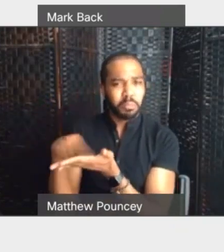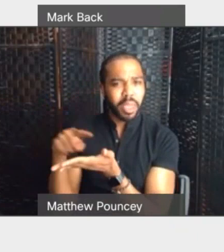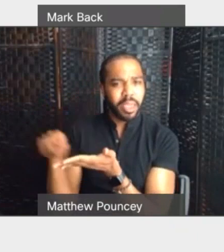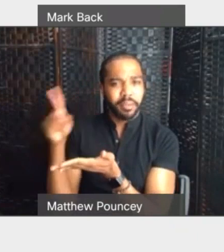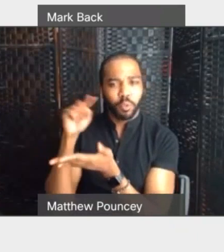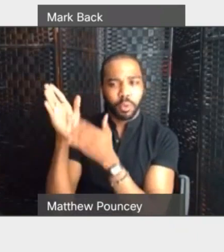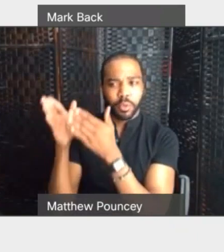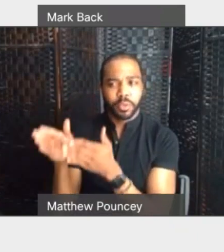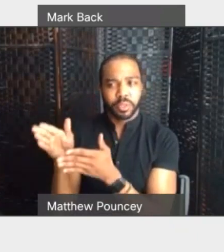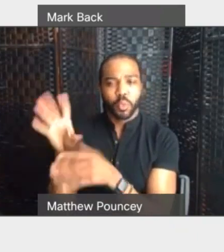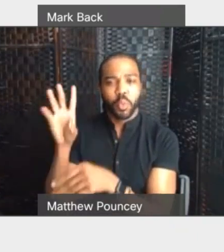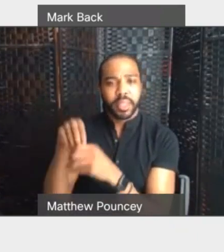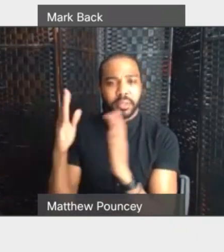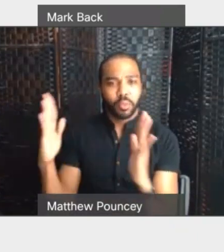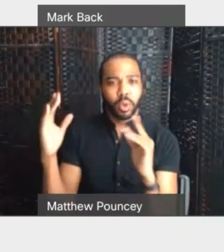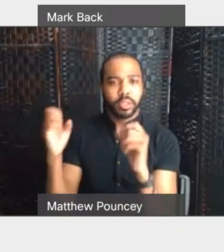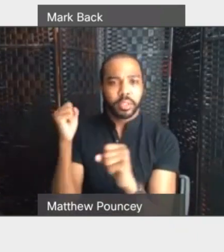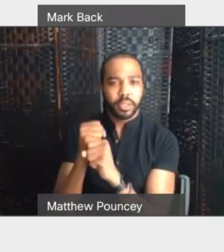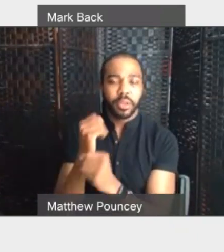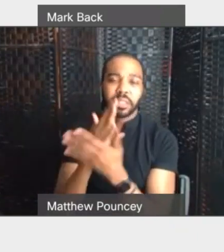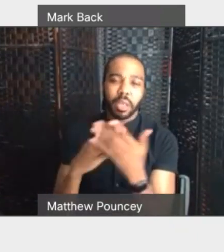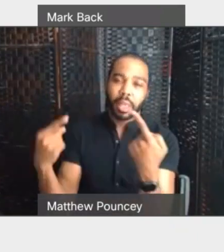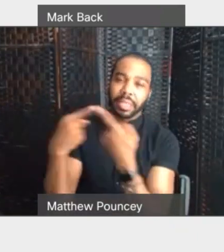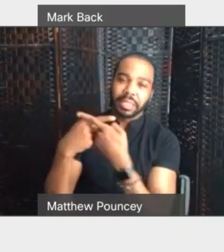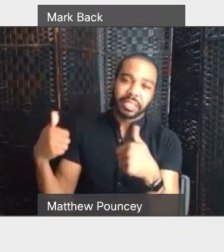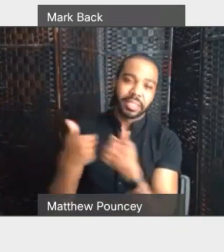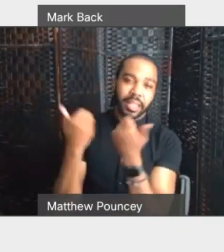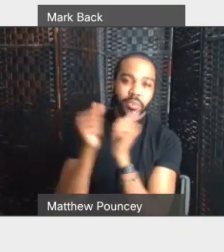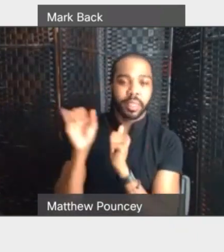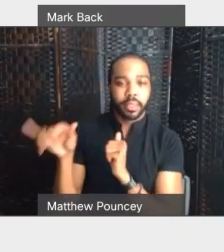person in the year. So there are some challenges with that. But